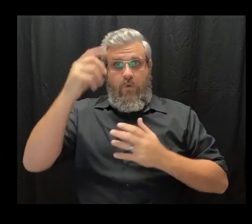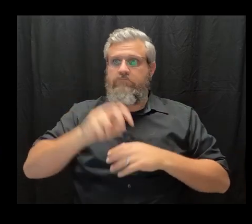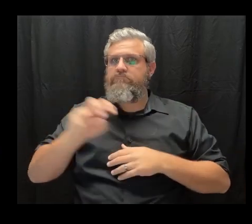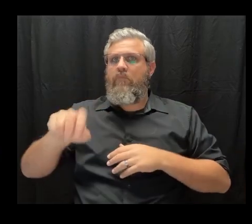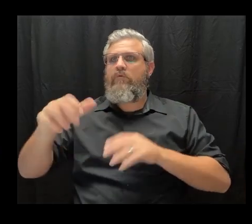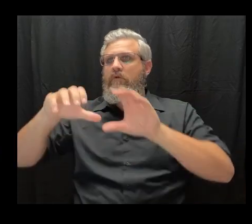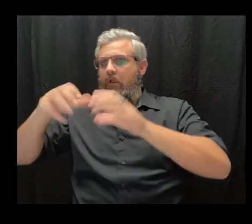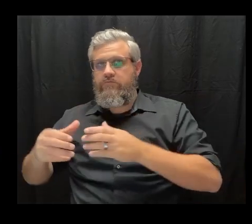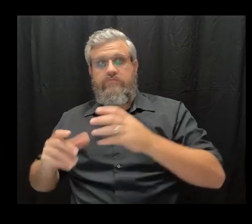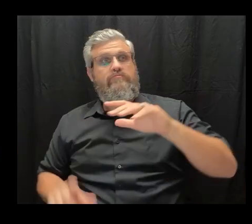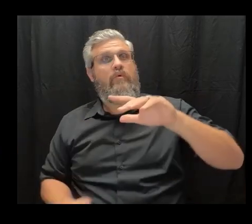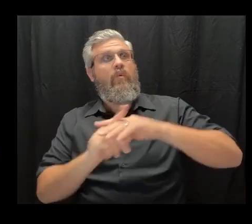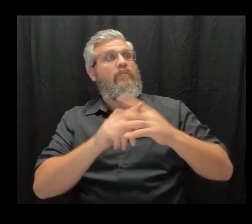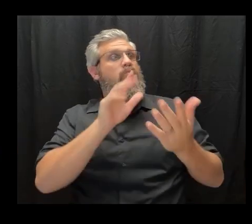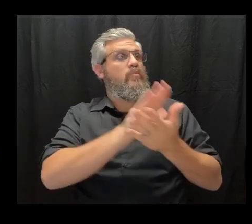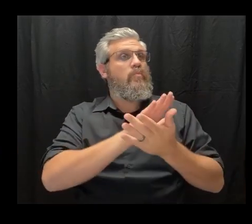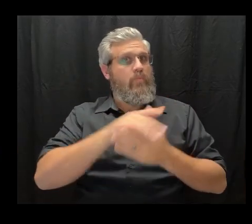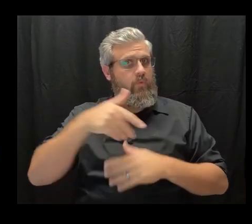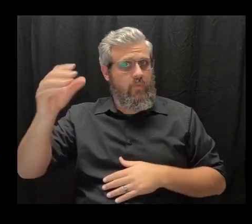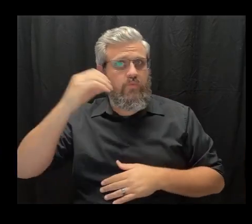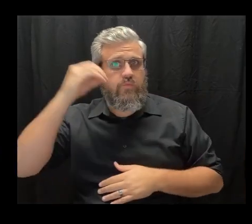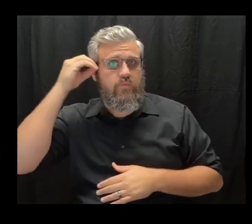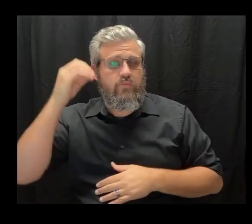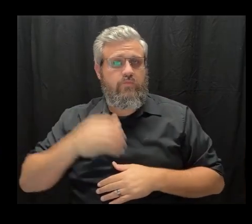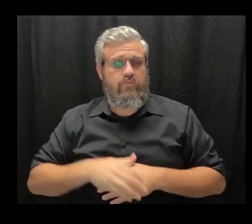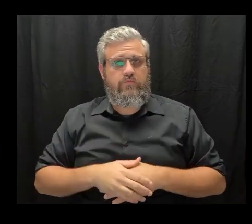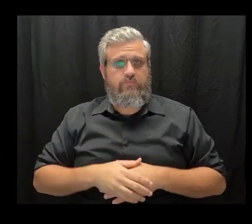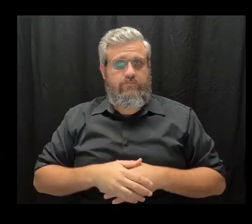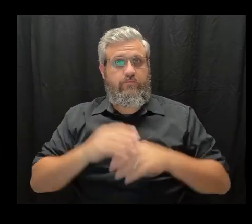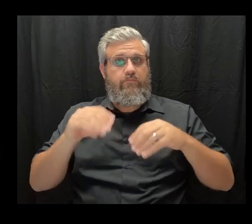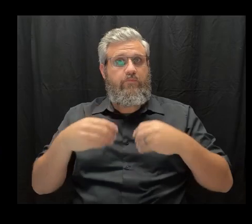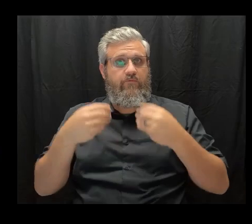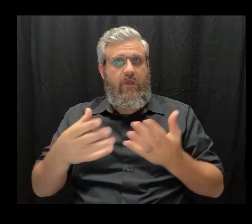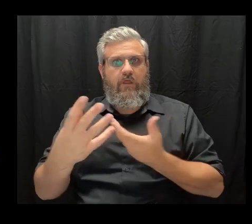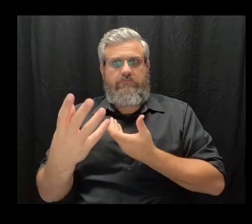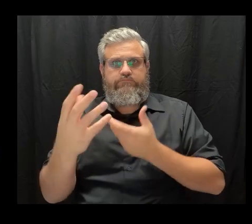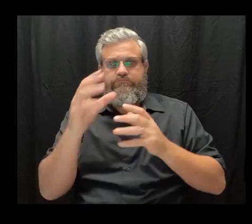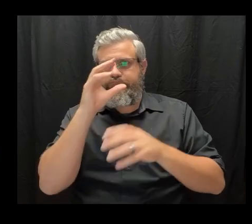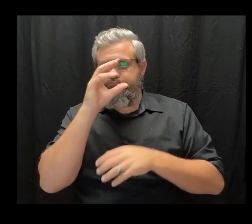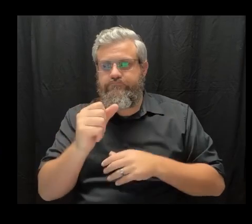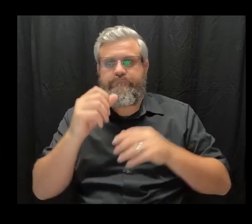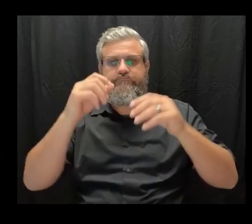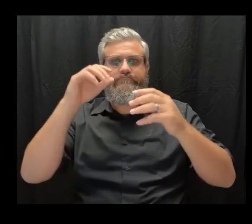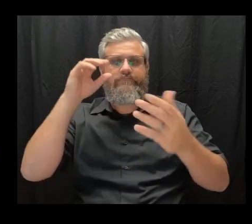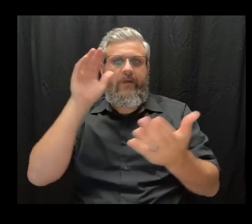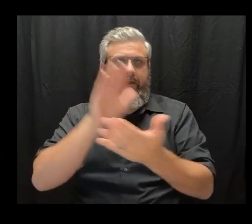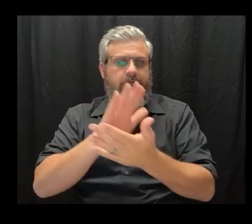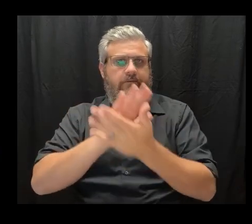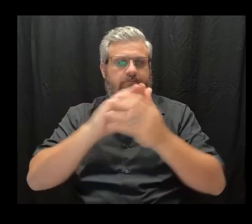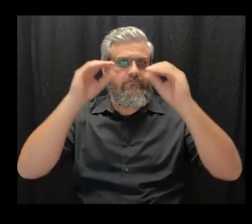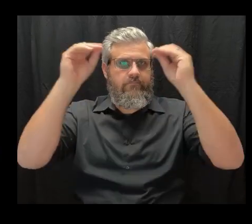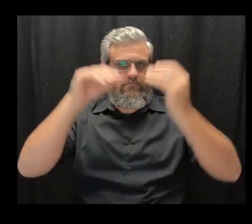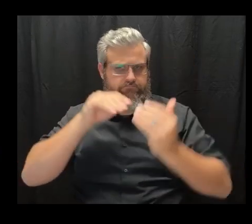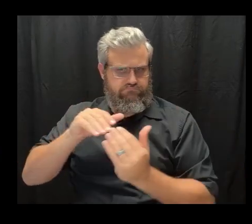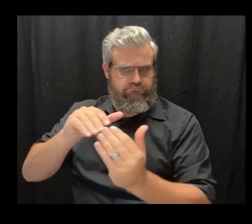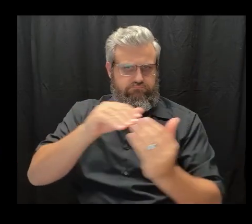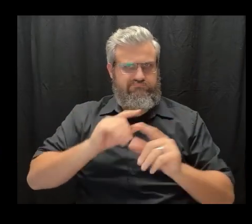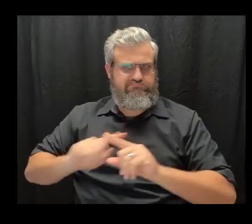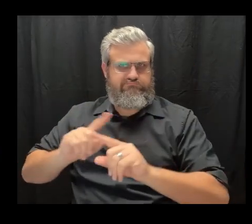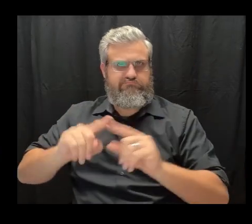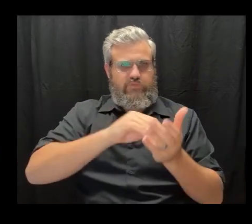dismissals. Providing engaging academic instruction that matches students' instructional levels and incorporates